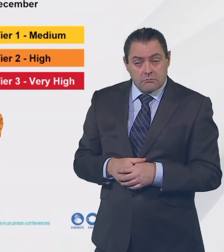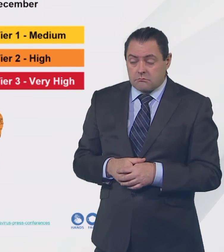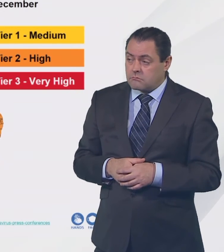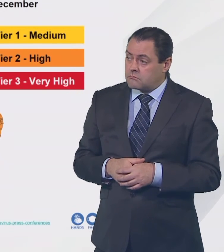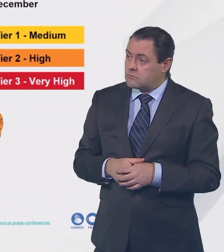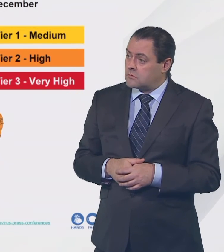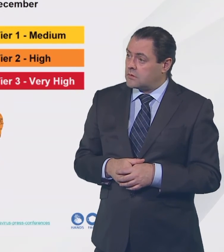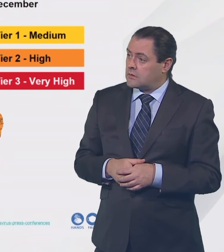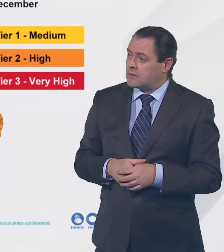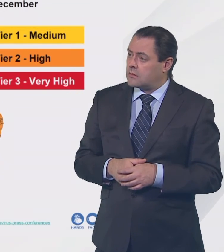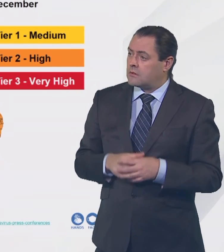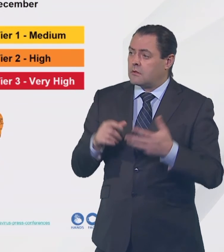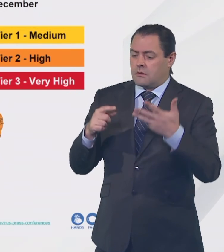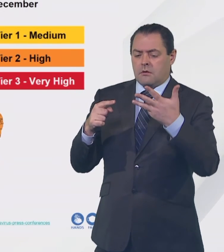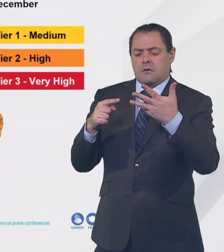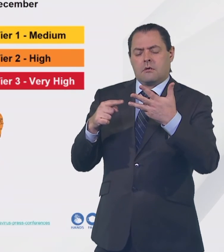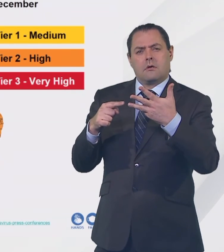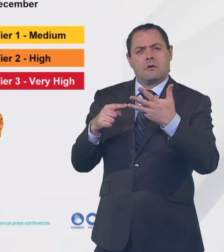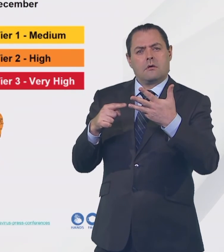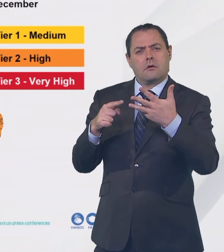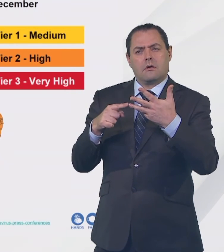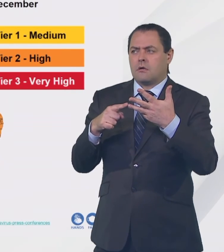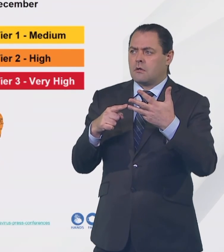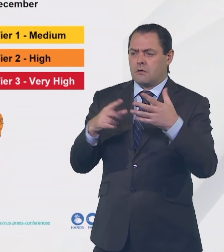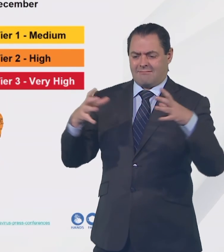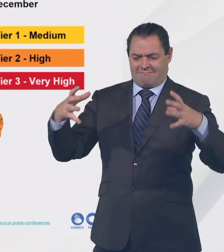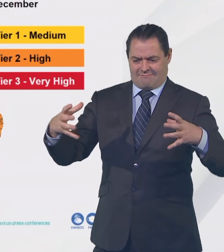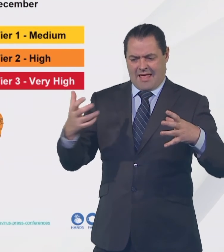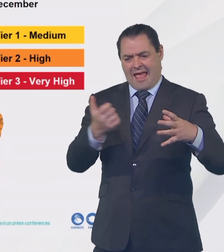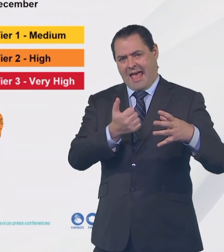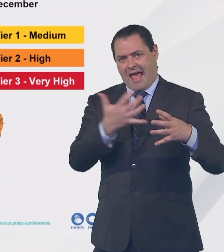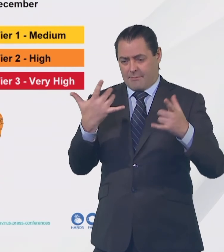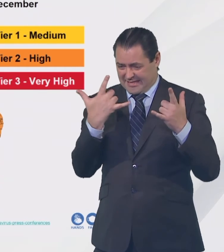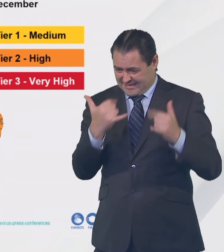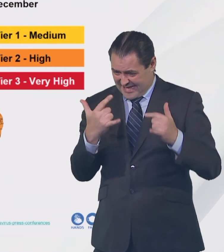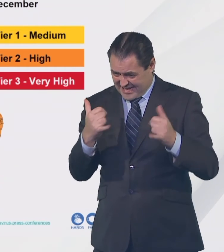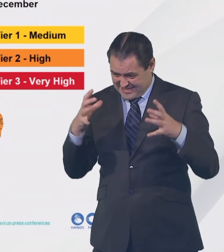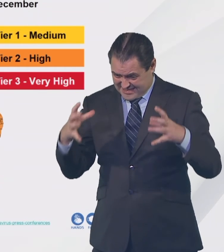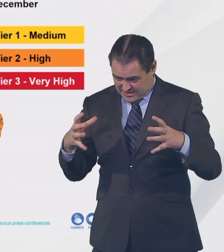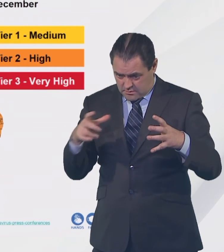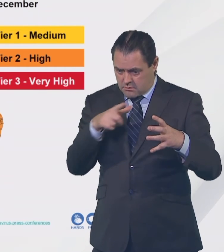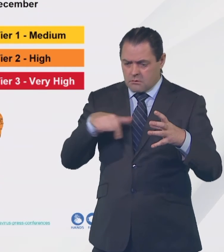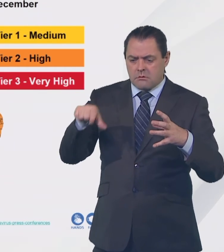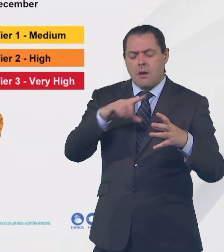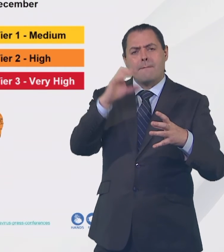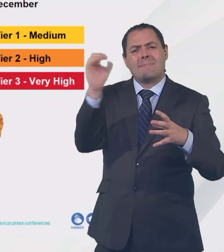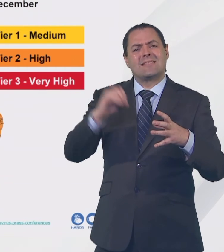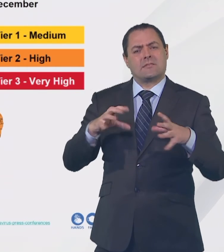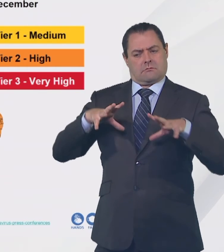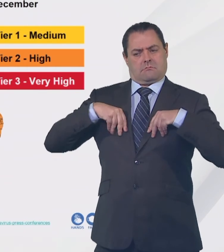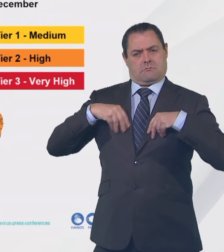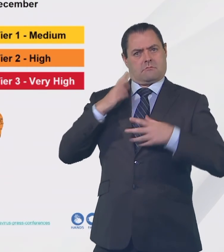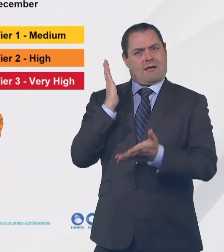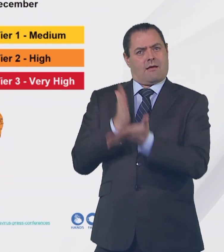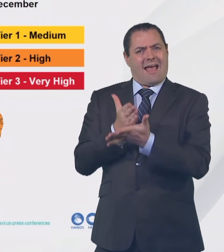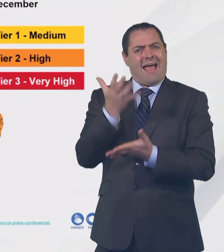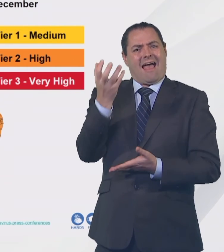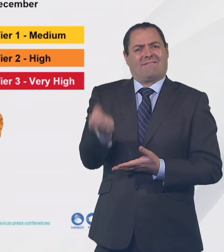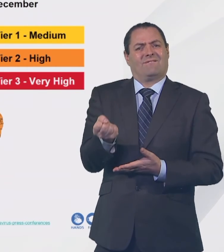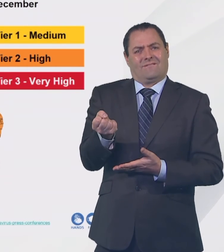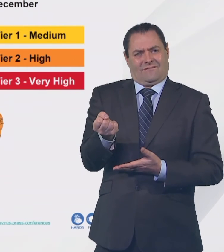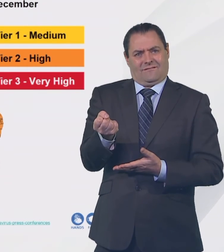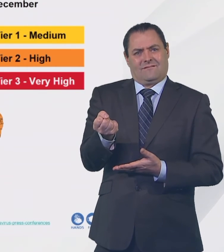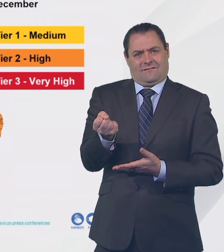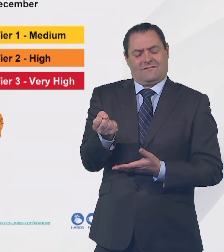look at the positivity rate, what proportion of people tested are positive, because that is important in case we're not